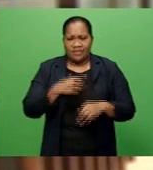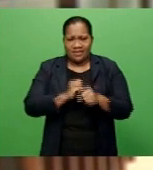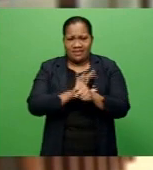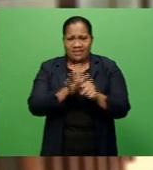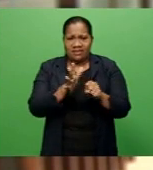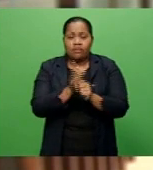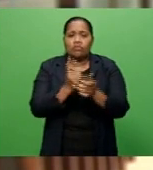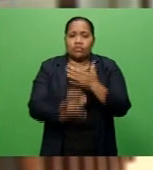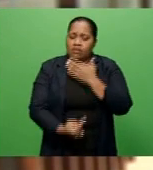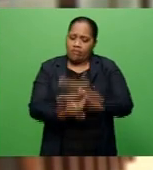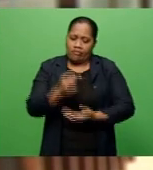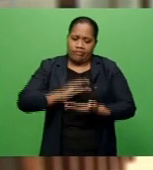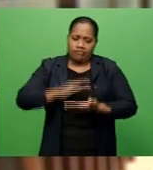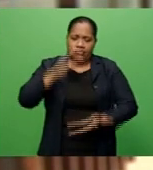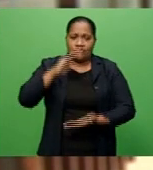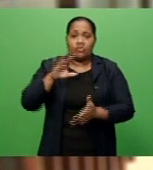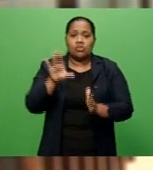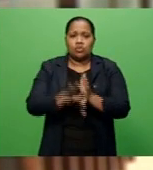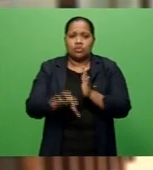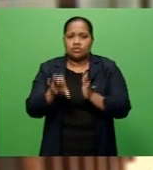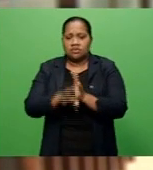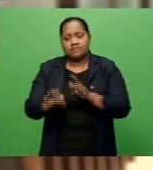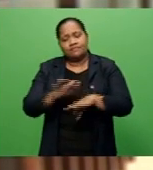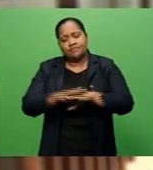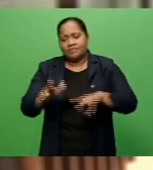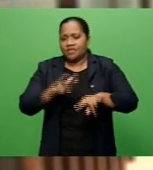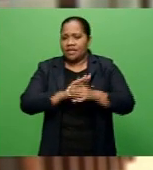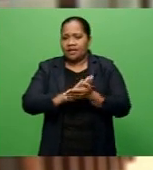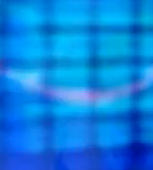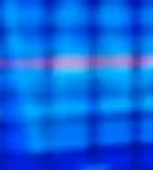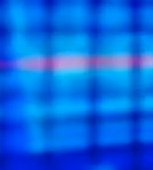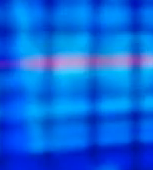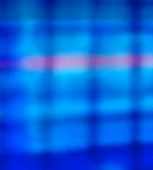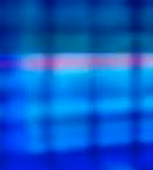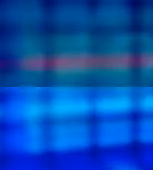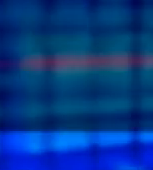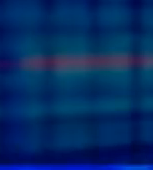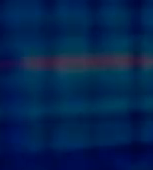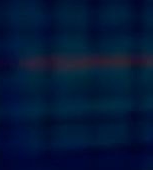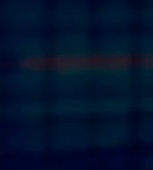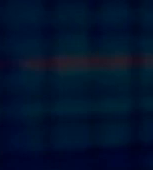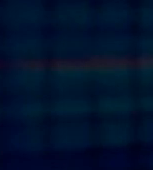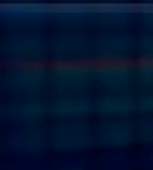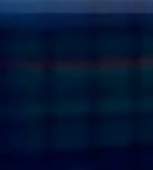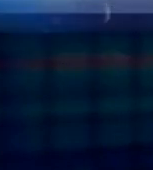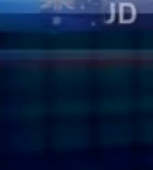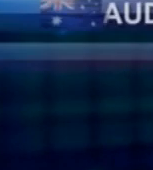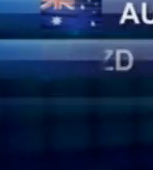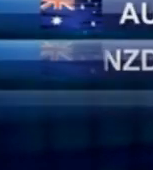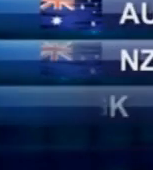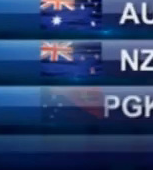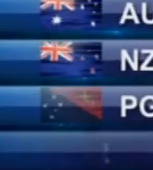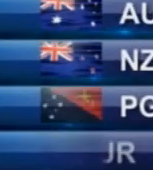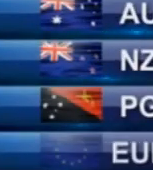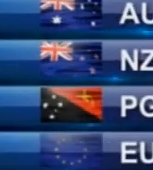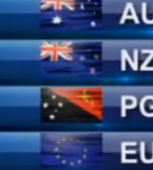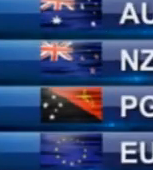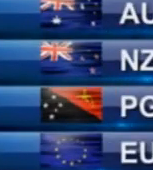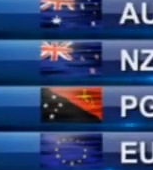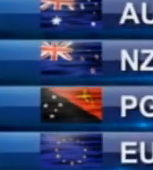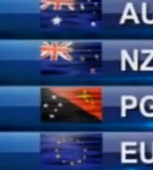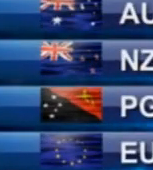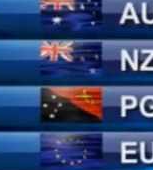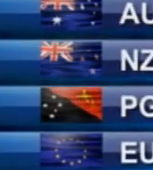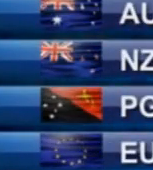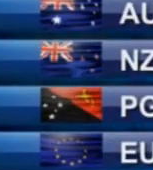and rising costs. And that's all from your HFC Bank for now. Vinaka. Here are the local exchange rates as set early this morning. It was